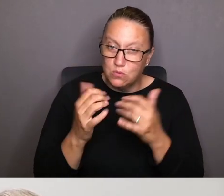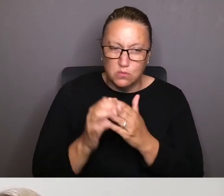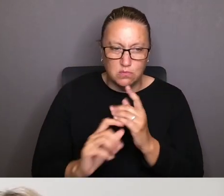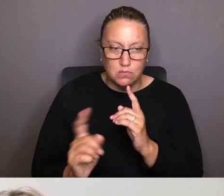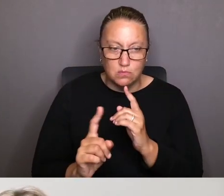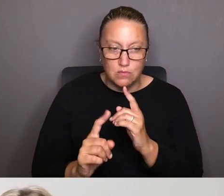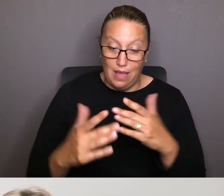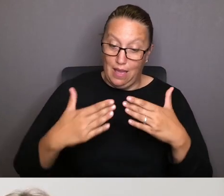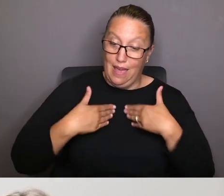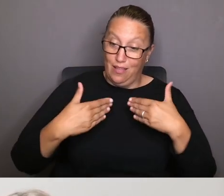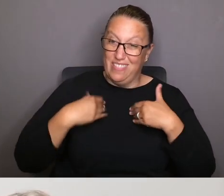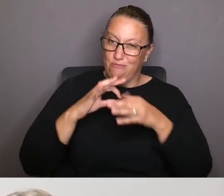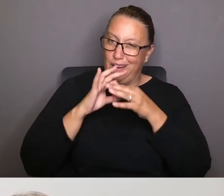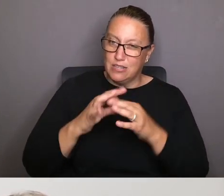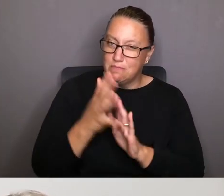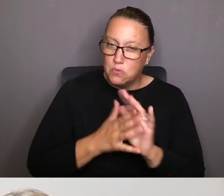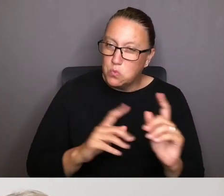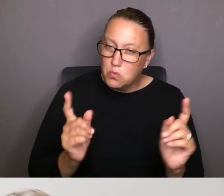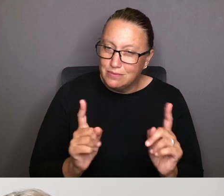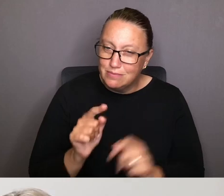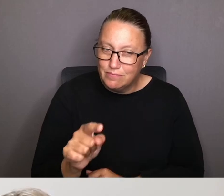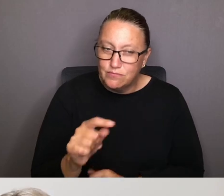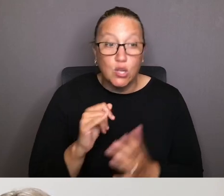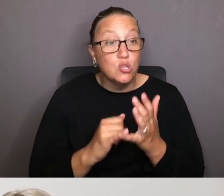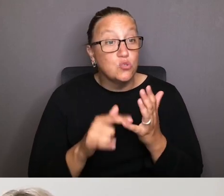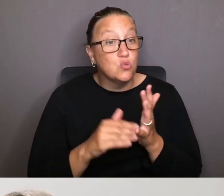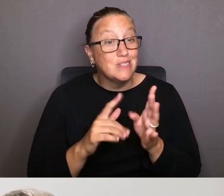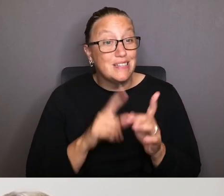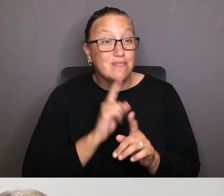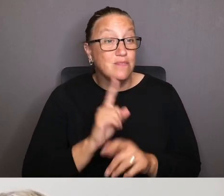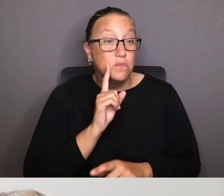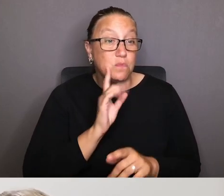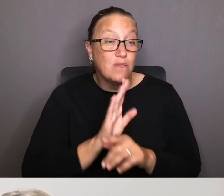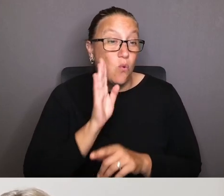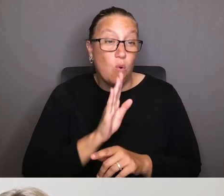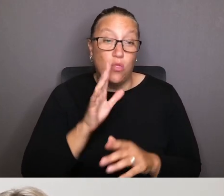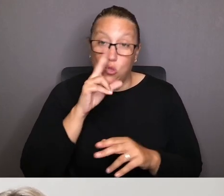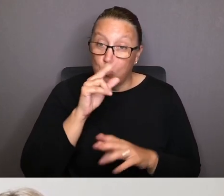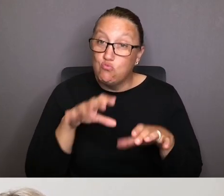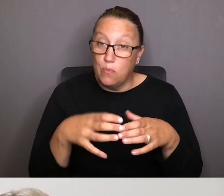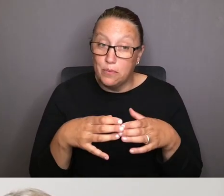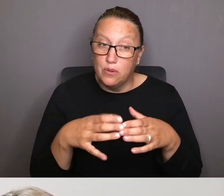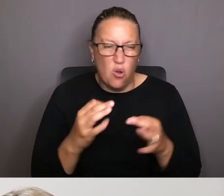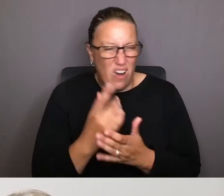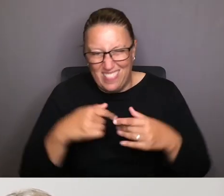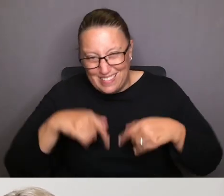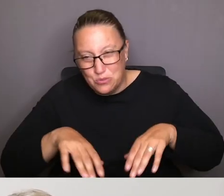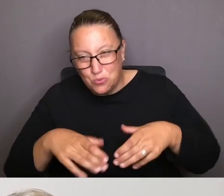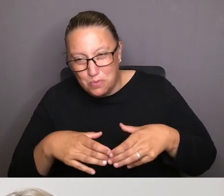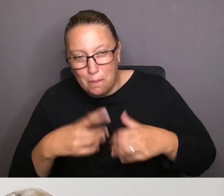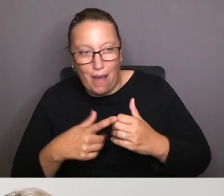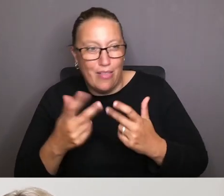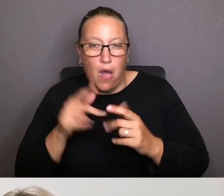for ourselves? In terms of socially and relationships, do we know what a healthy relationship means? So Suzy, you